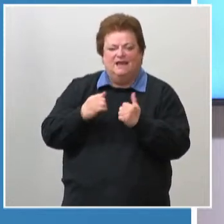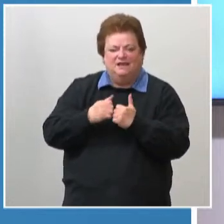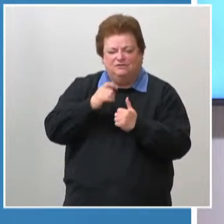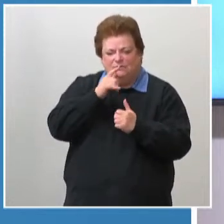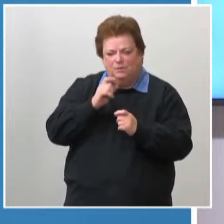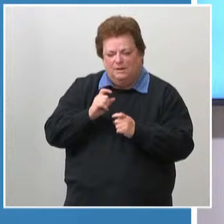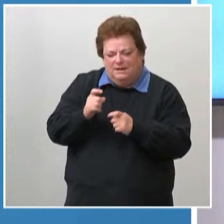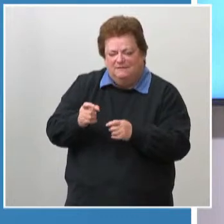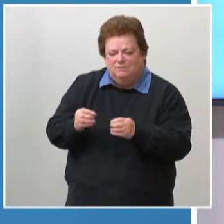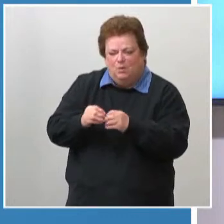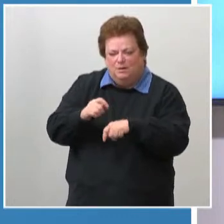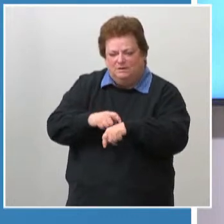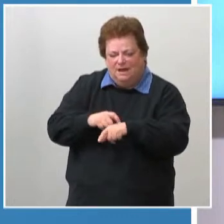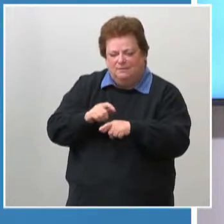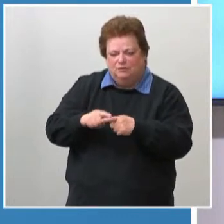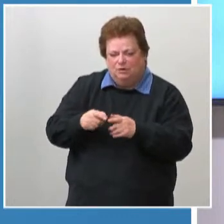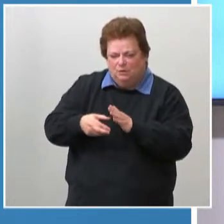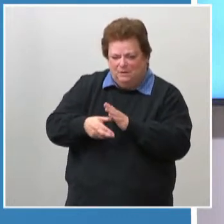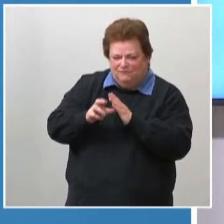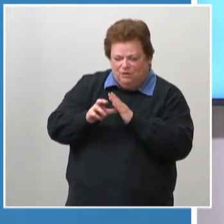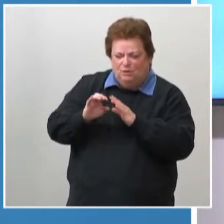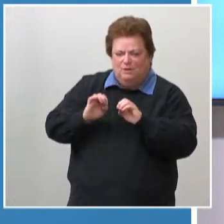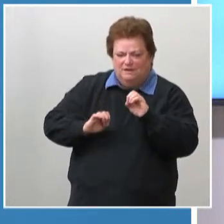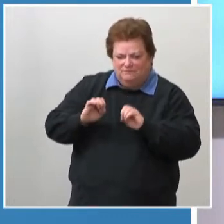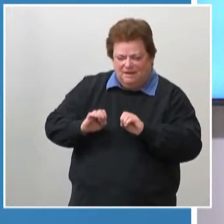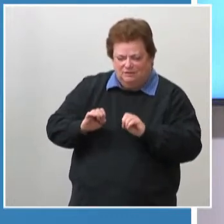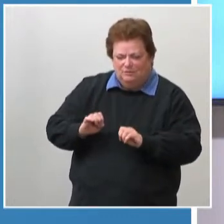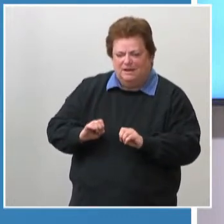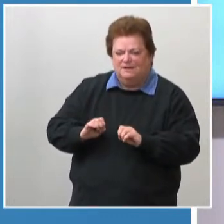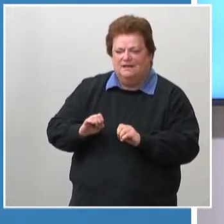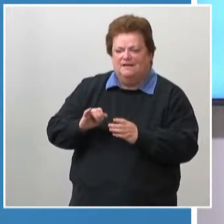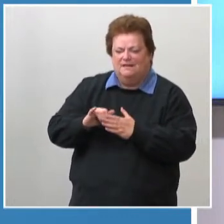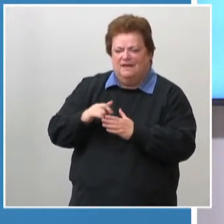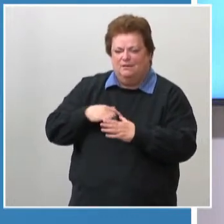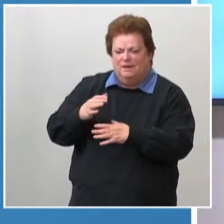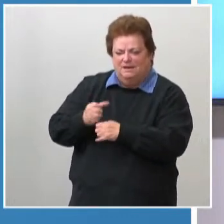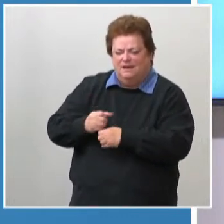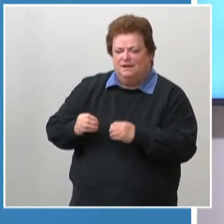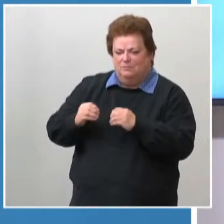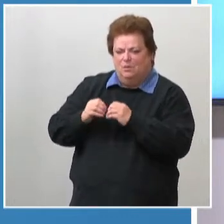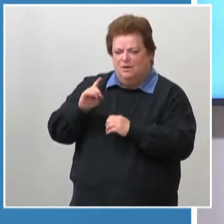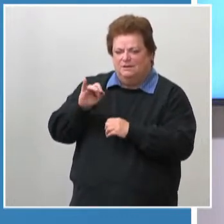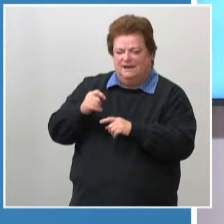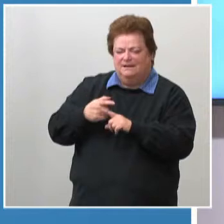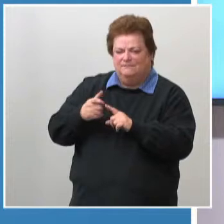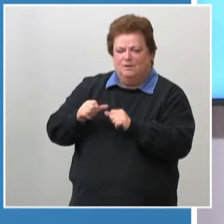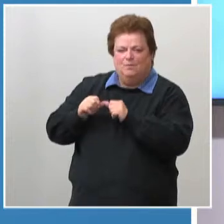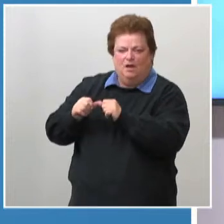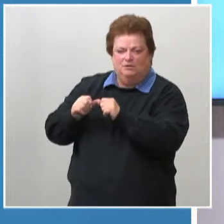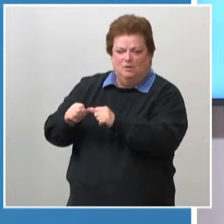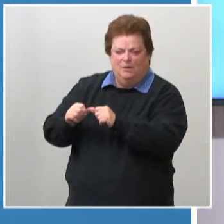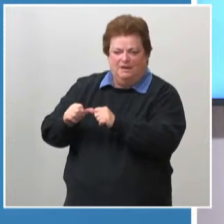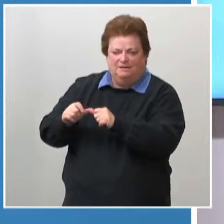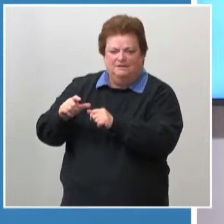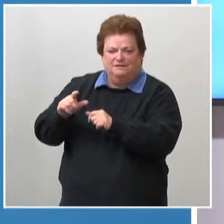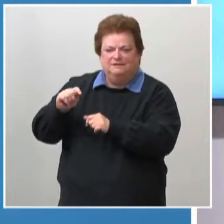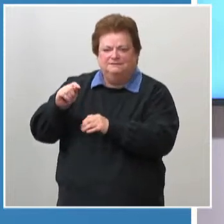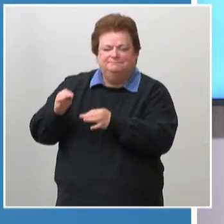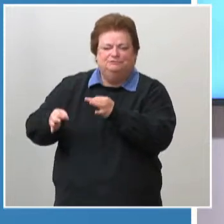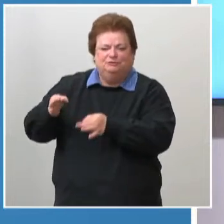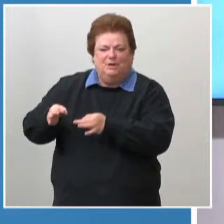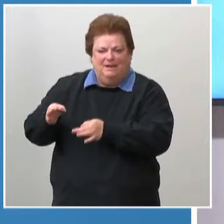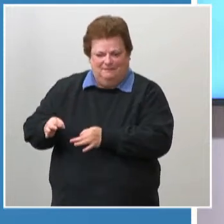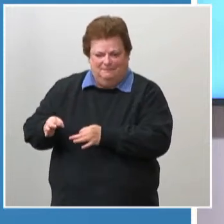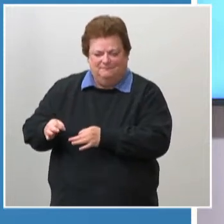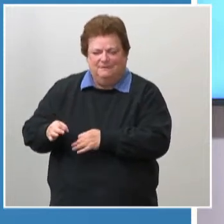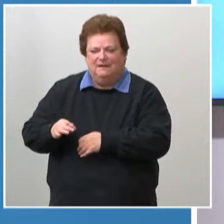more time to review and evaluate additional data from an ongoing clinical trial. A new date for the meeting